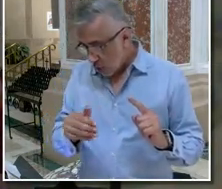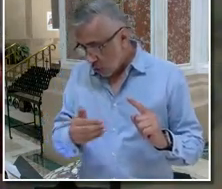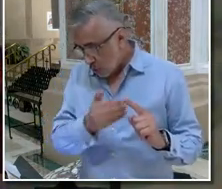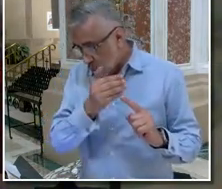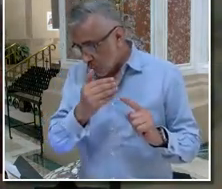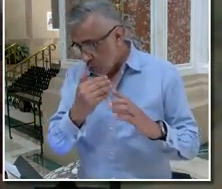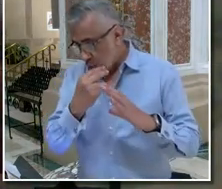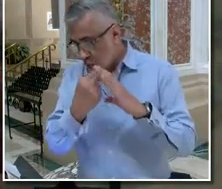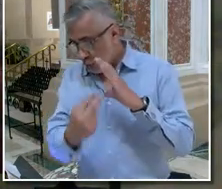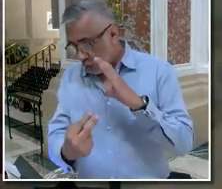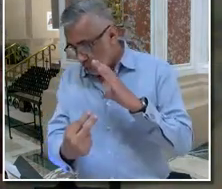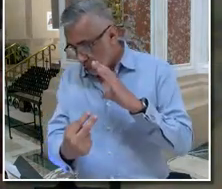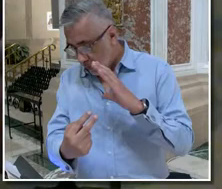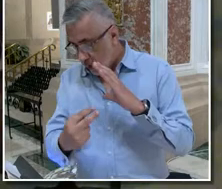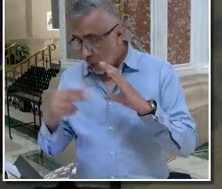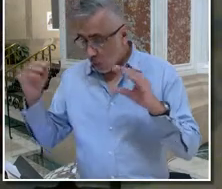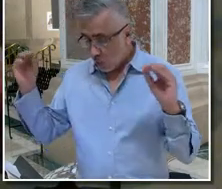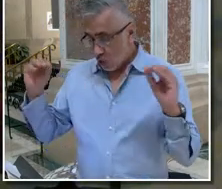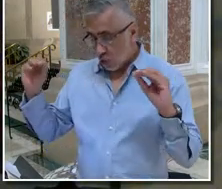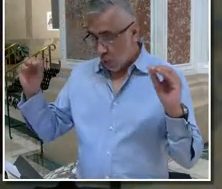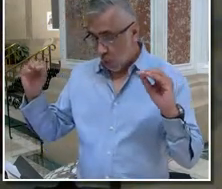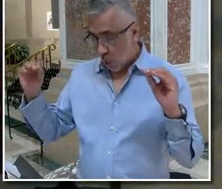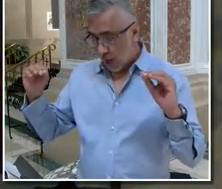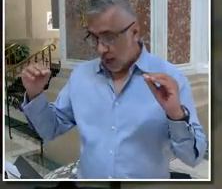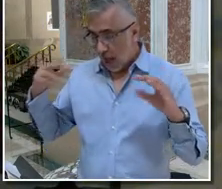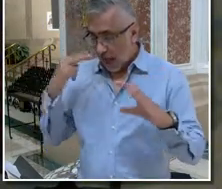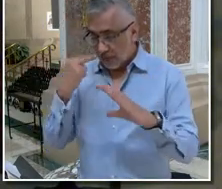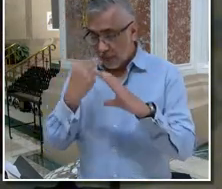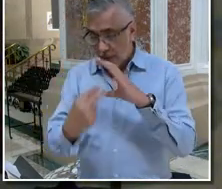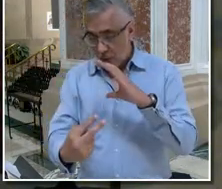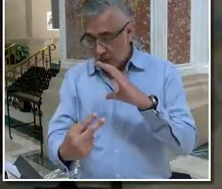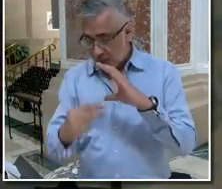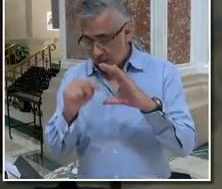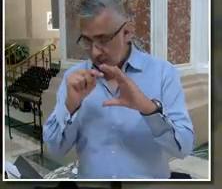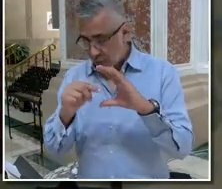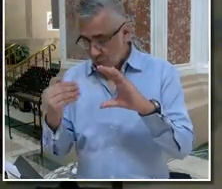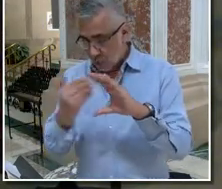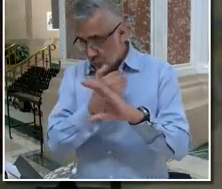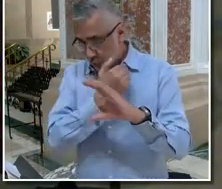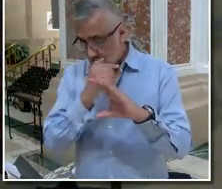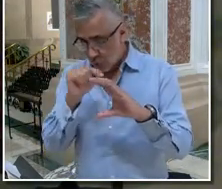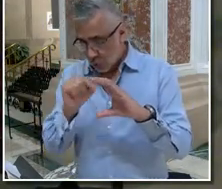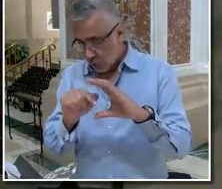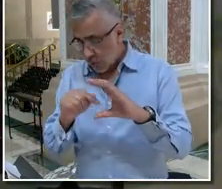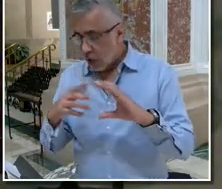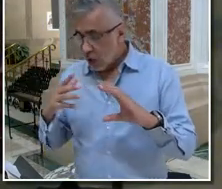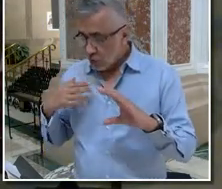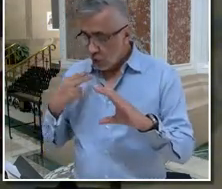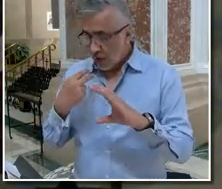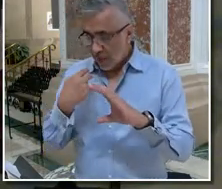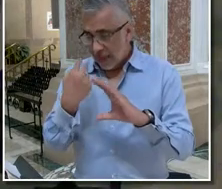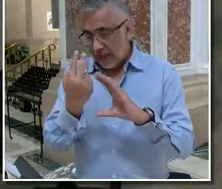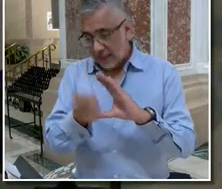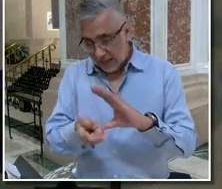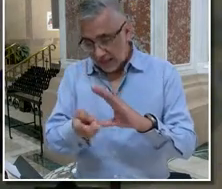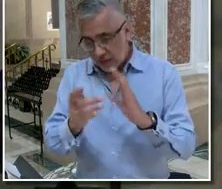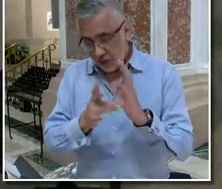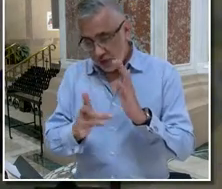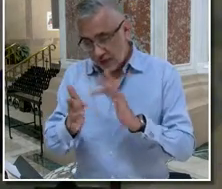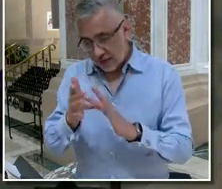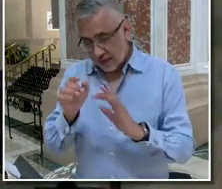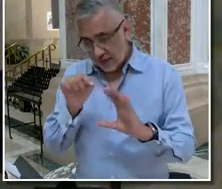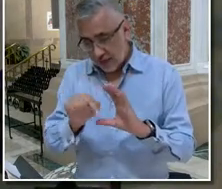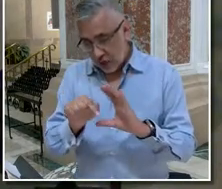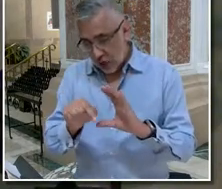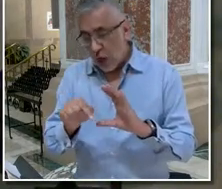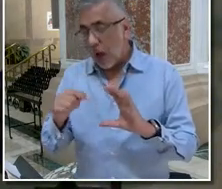tomb, in which no one had yet been buried. So they laid Jesus there because